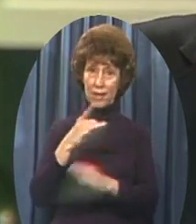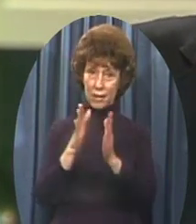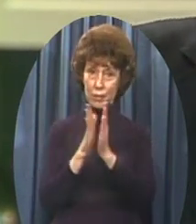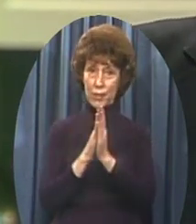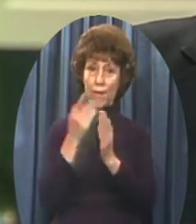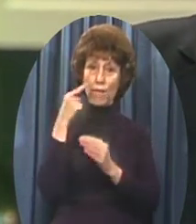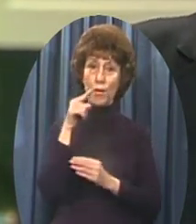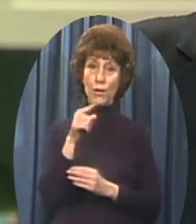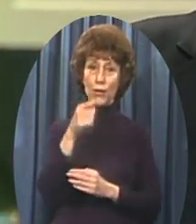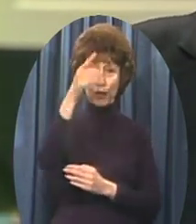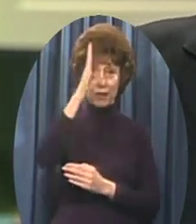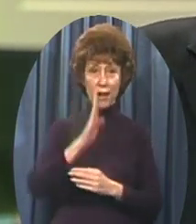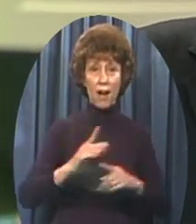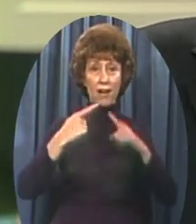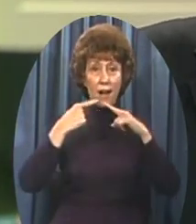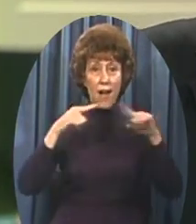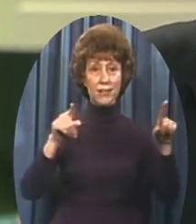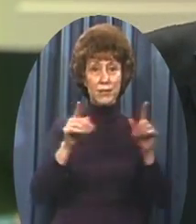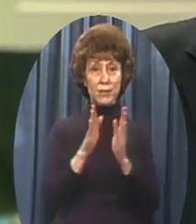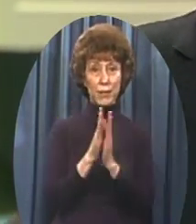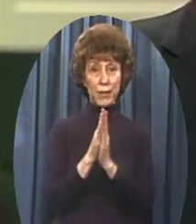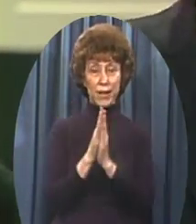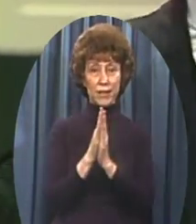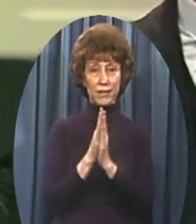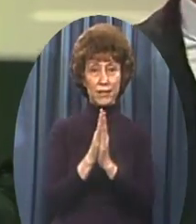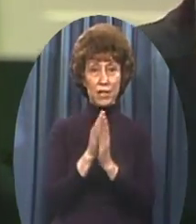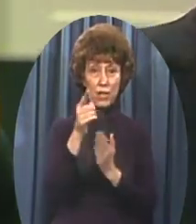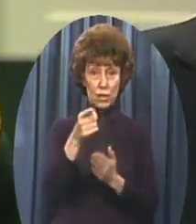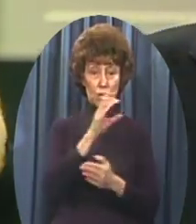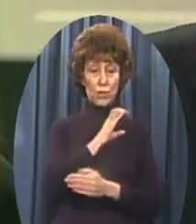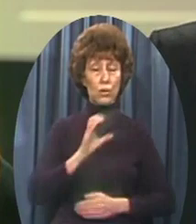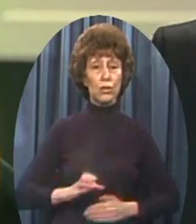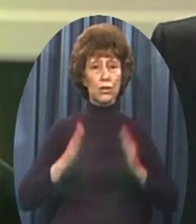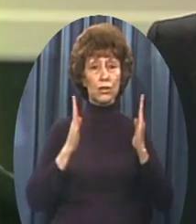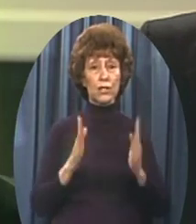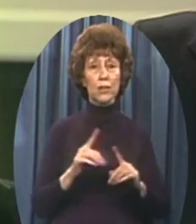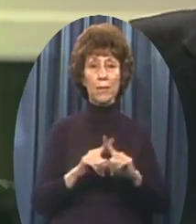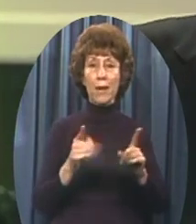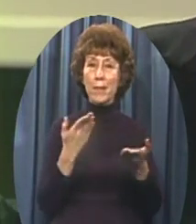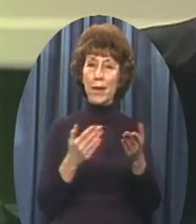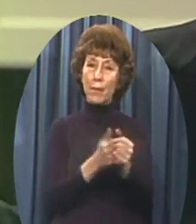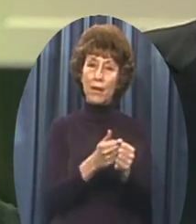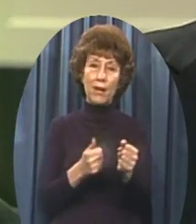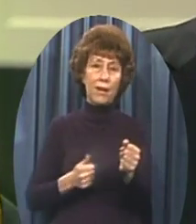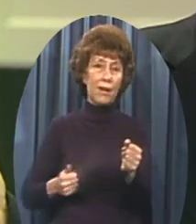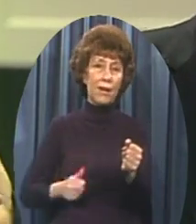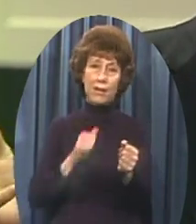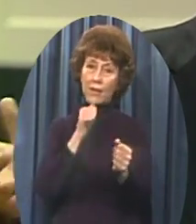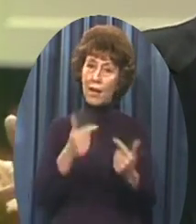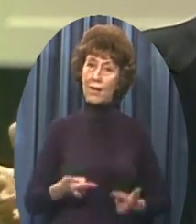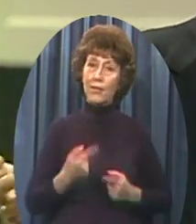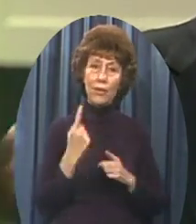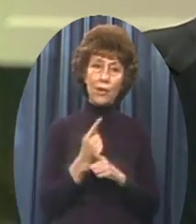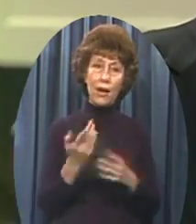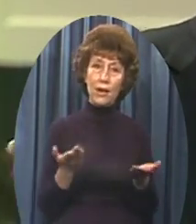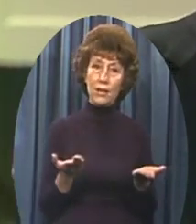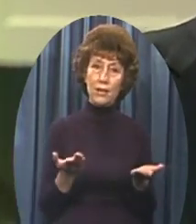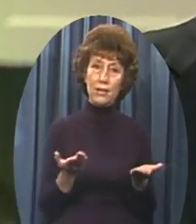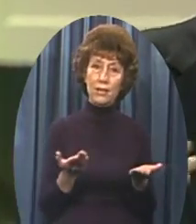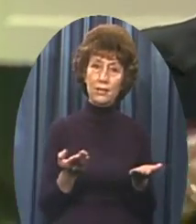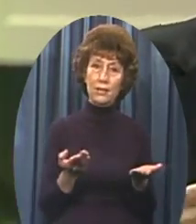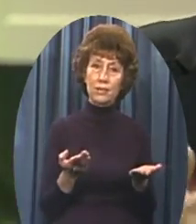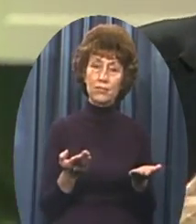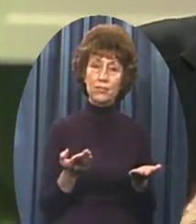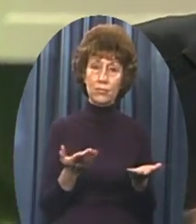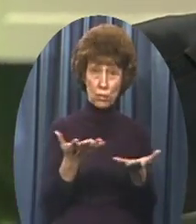prayer. If you're not a Christian, or you are a Christian, but you haven't been living for the Lord as you should of late, and as a Christian or a